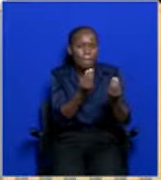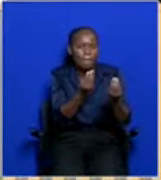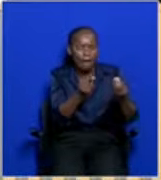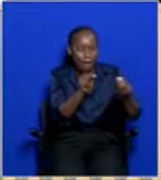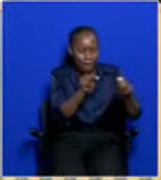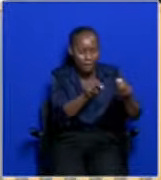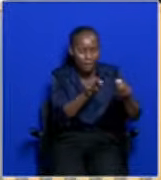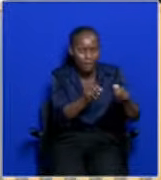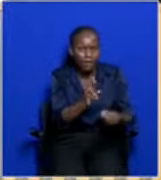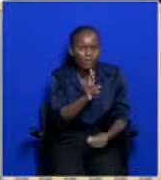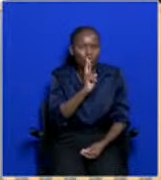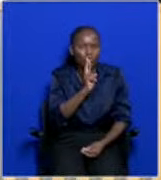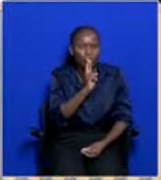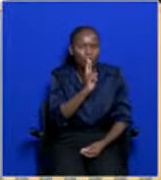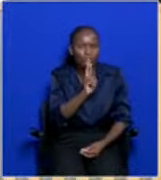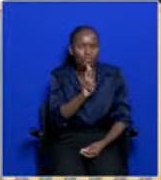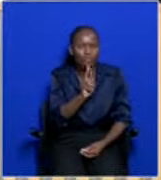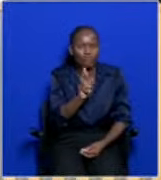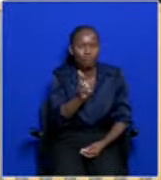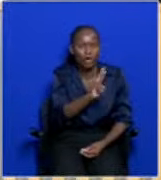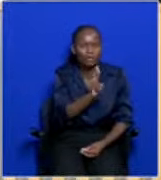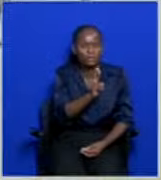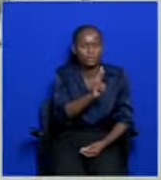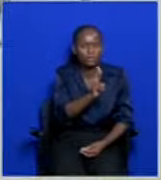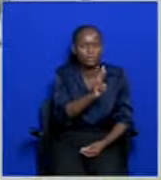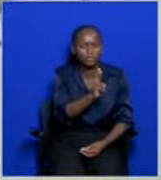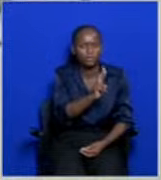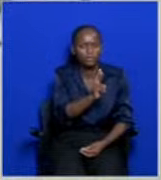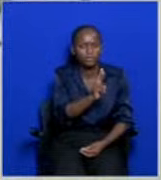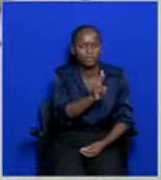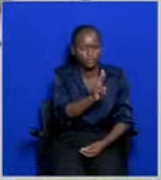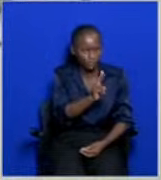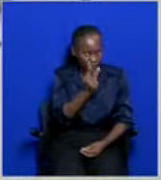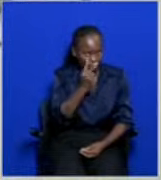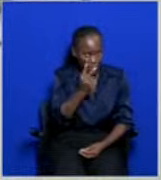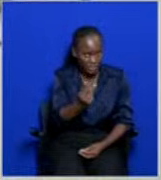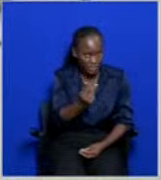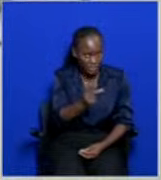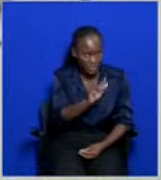corner. You'll see 93. Look for 93.